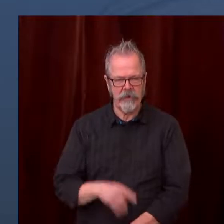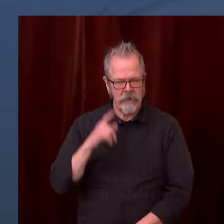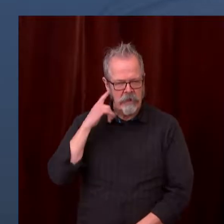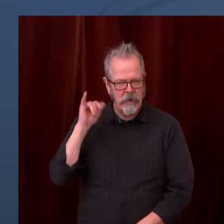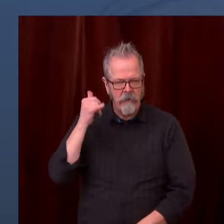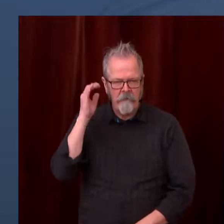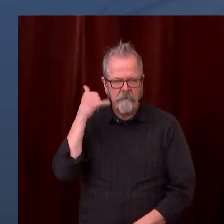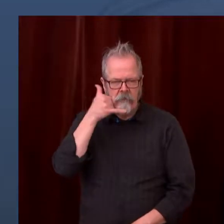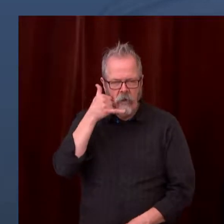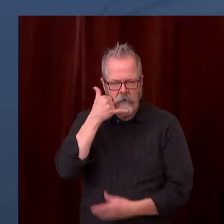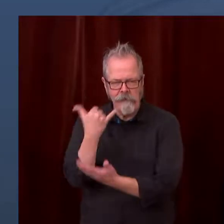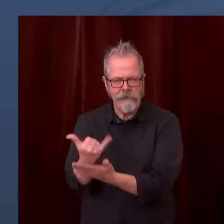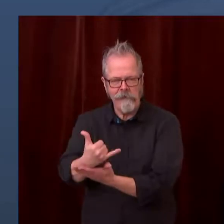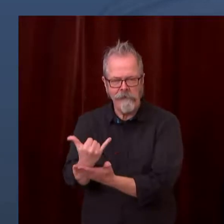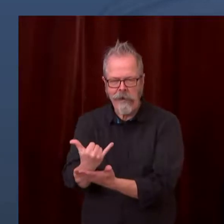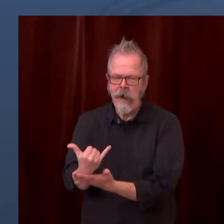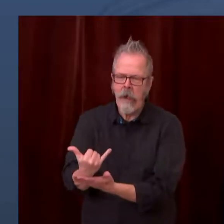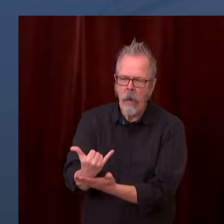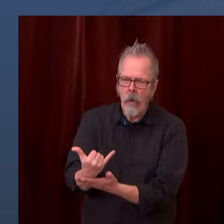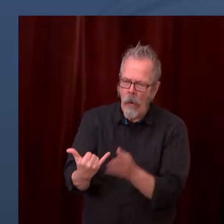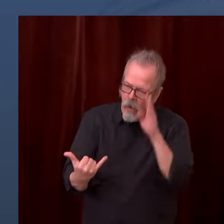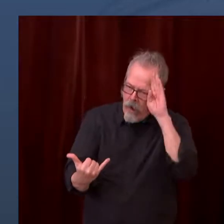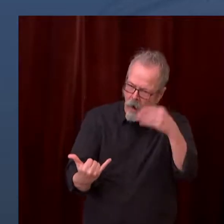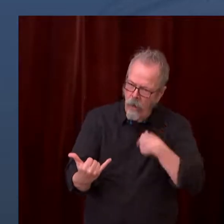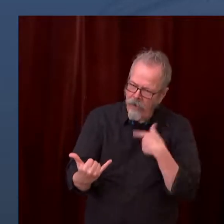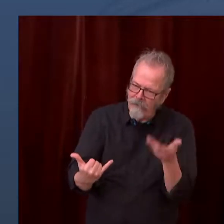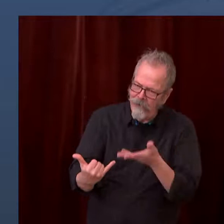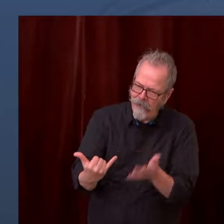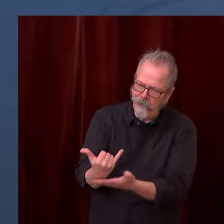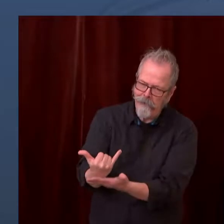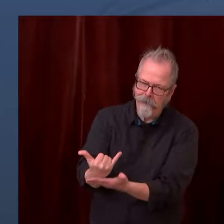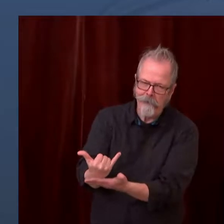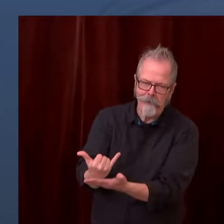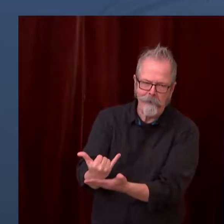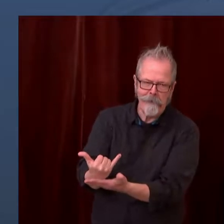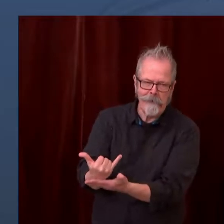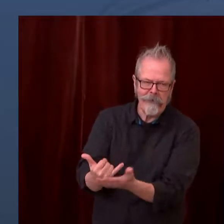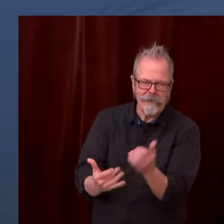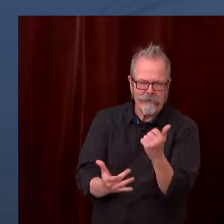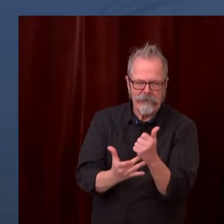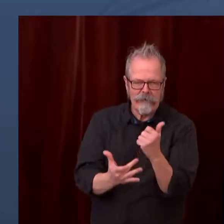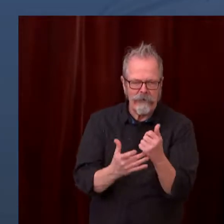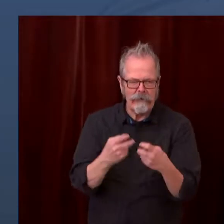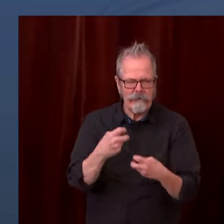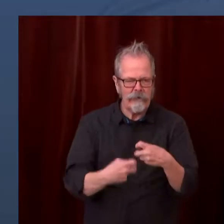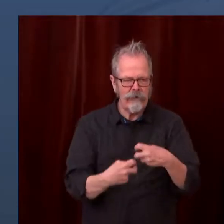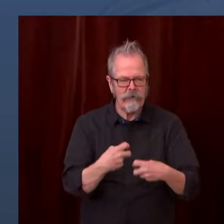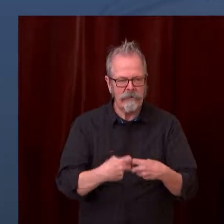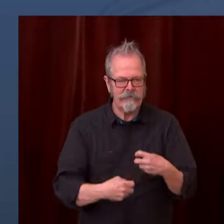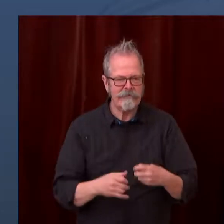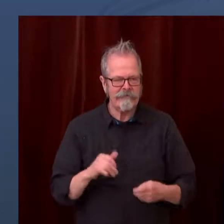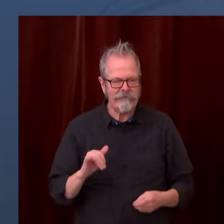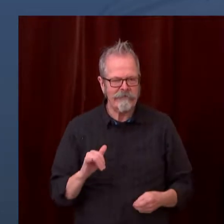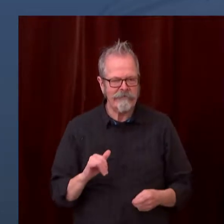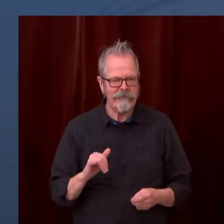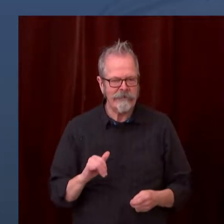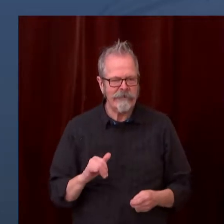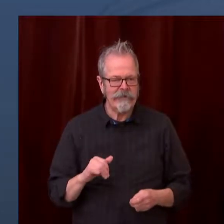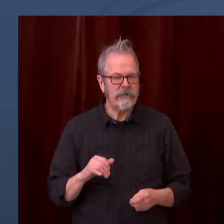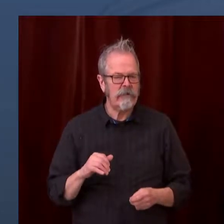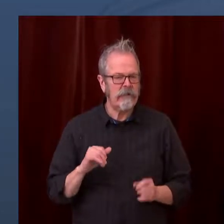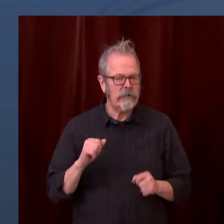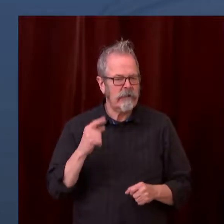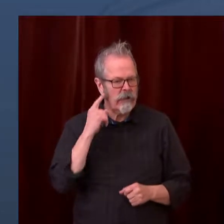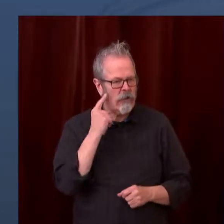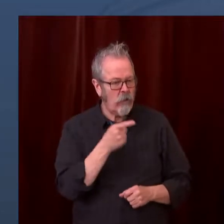Hello, I'm here. Can you guys hear me? I'm sorry. It seems Yes. like I have technical difficulties. Yes, we can. Okay, thank you so much for taking the